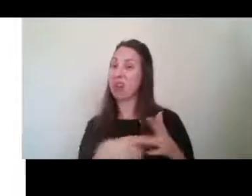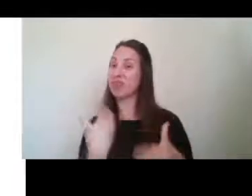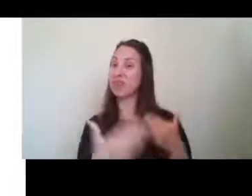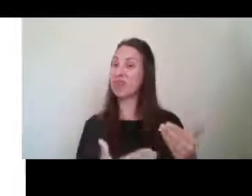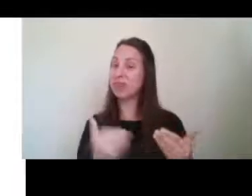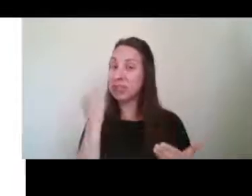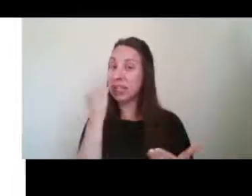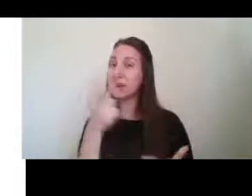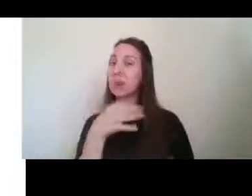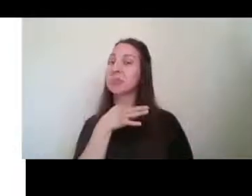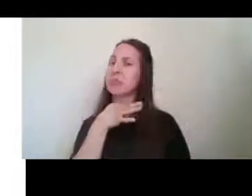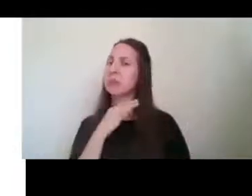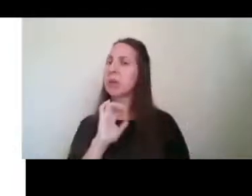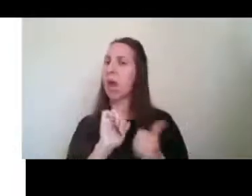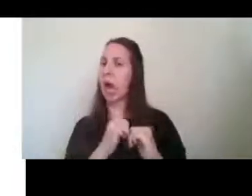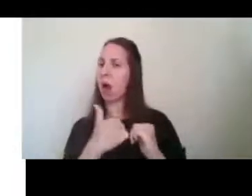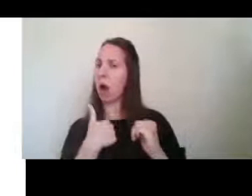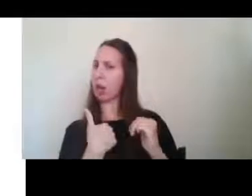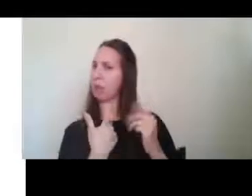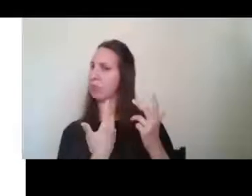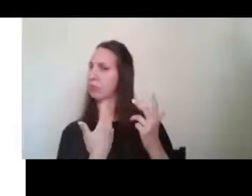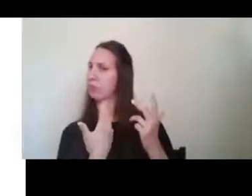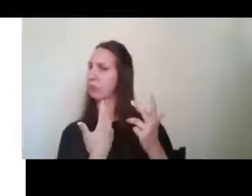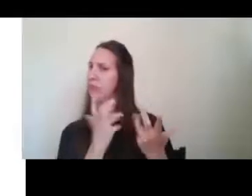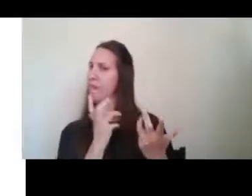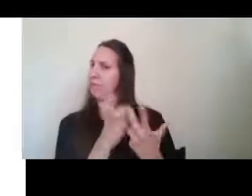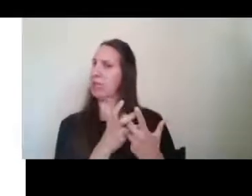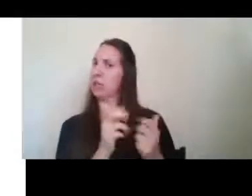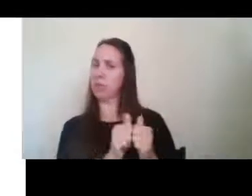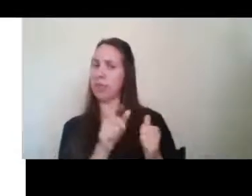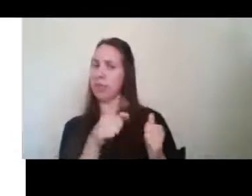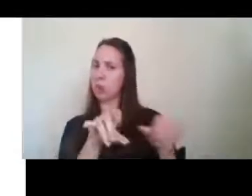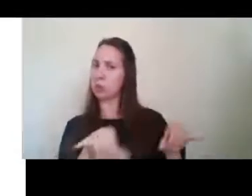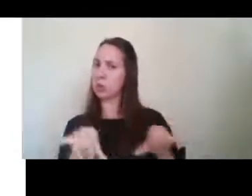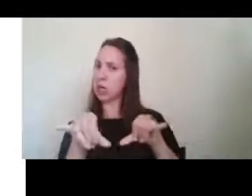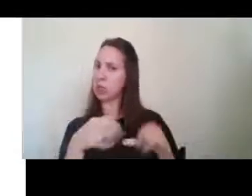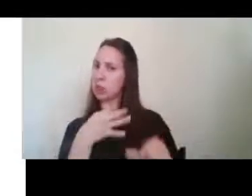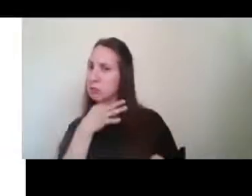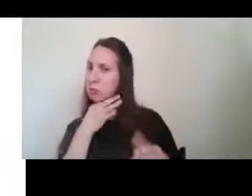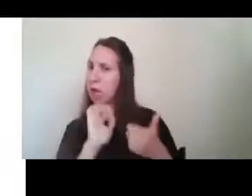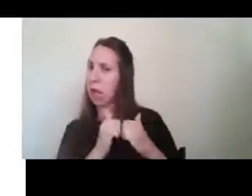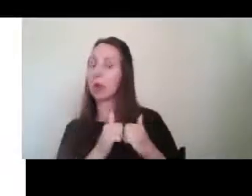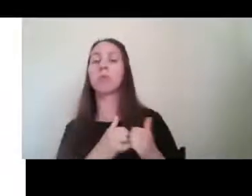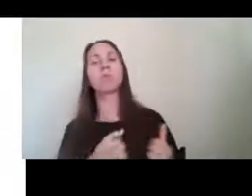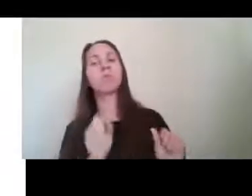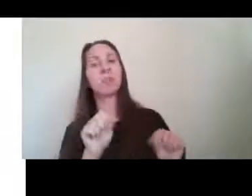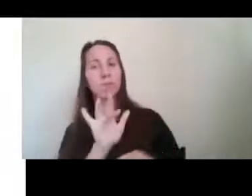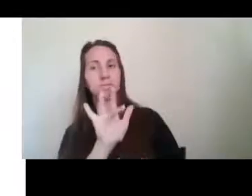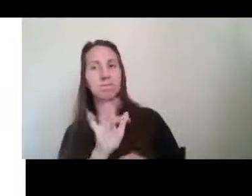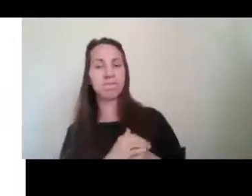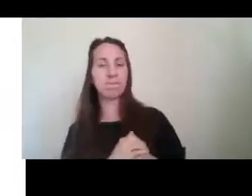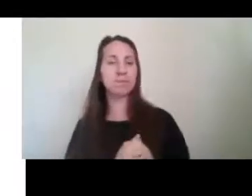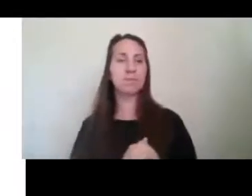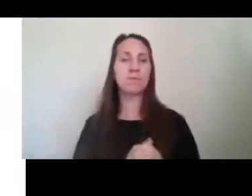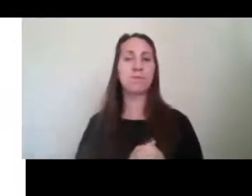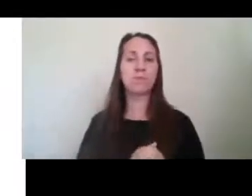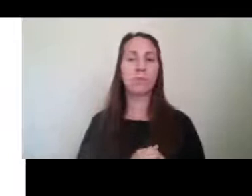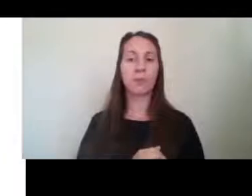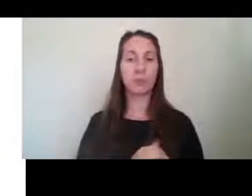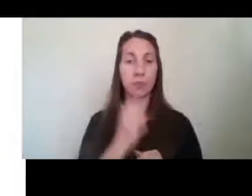fall with some of these guidelines and their standards. So next slide, please.